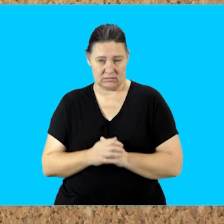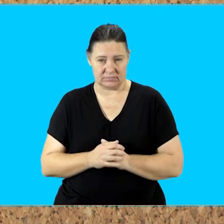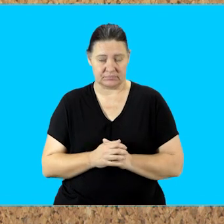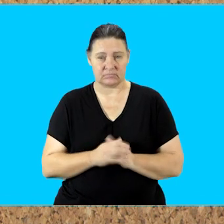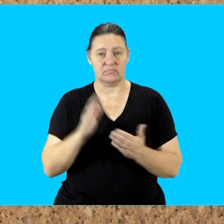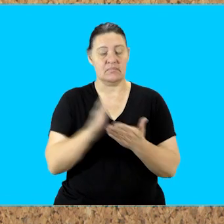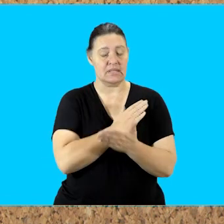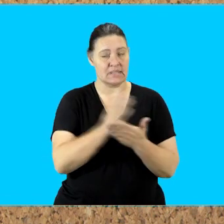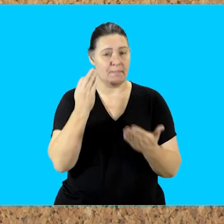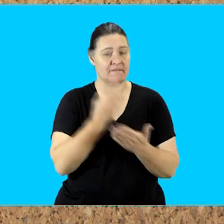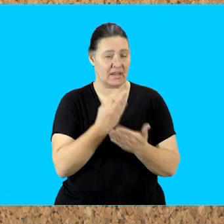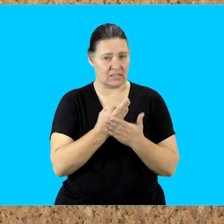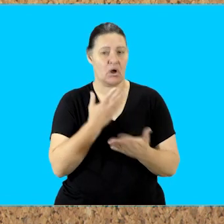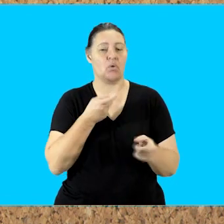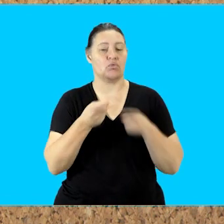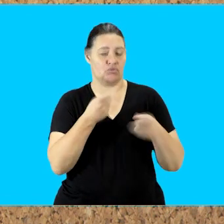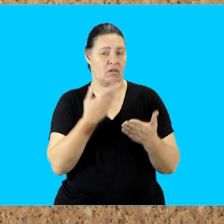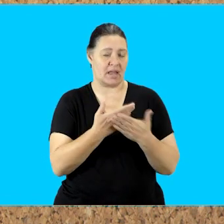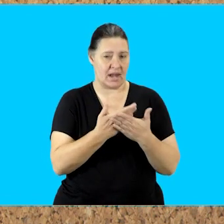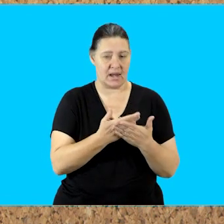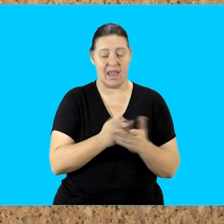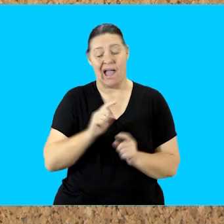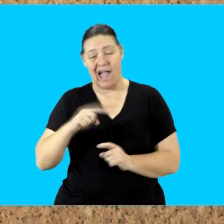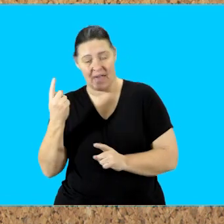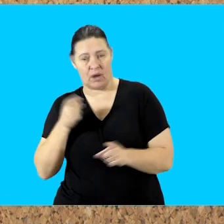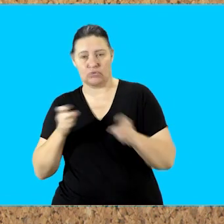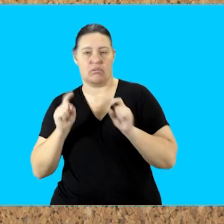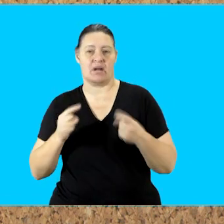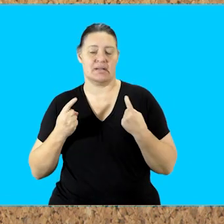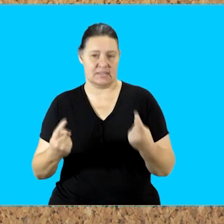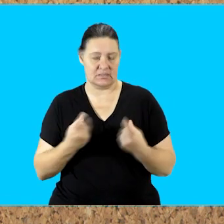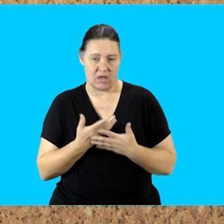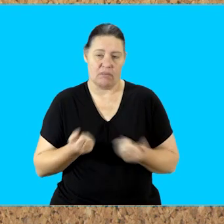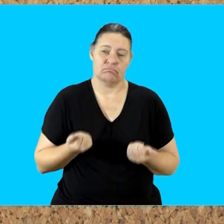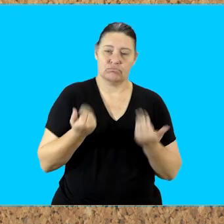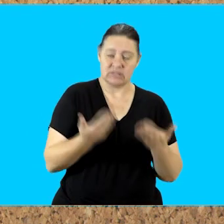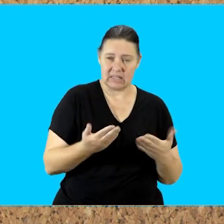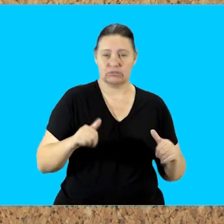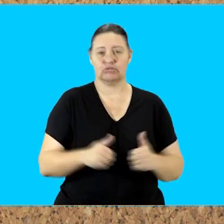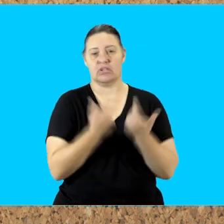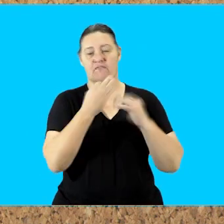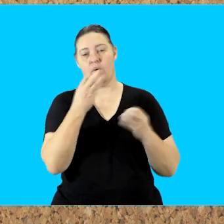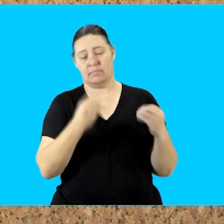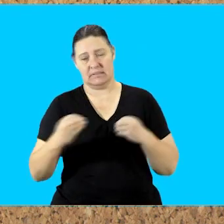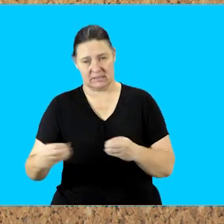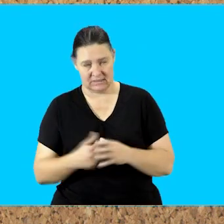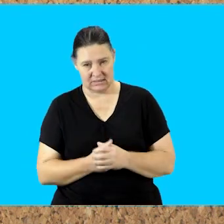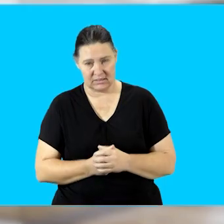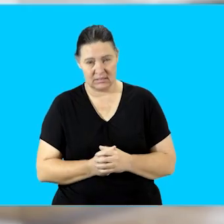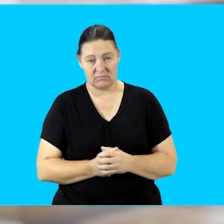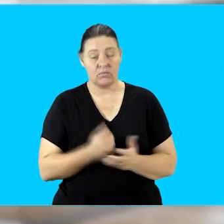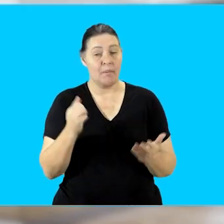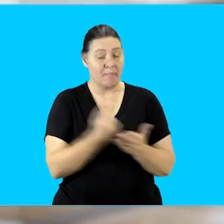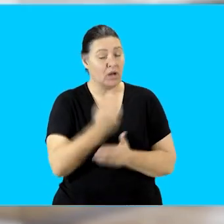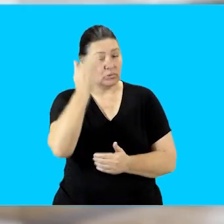externally? Some of these factors can be controlled and others cannot, so they present challenges to businesses. So